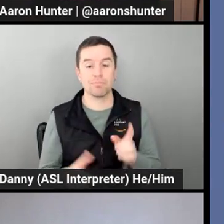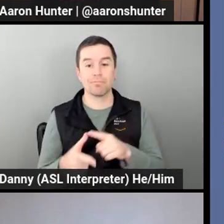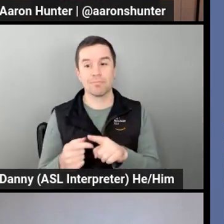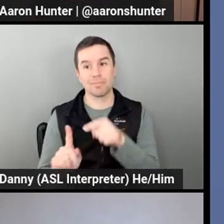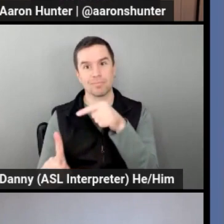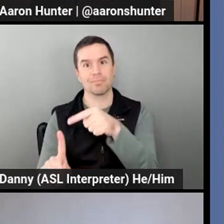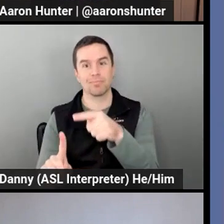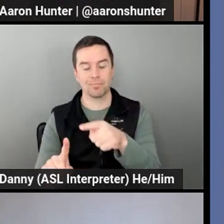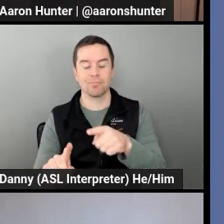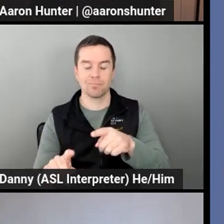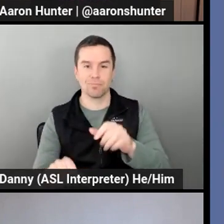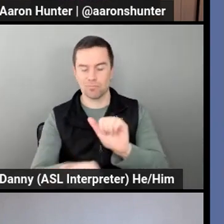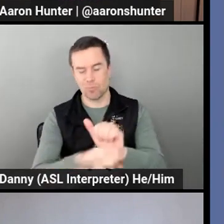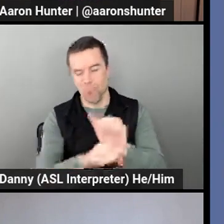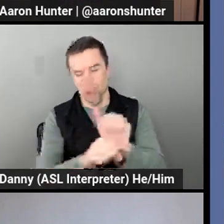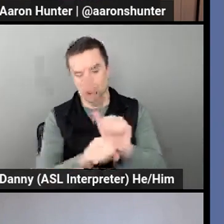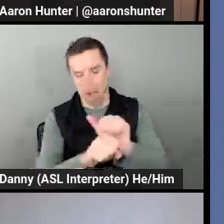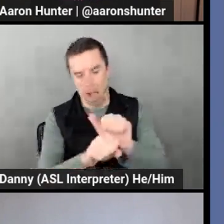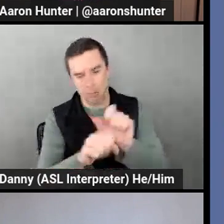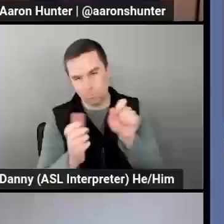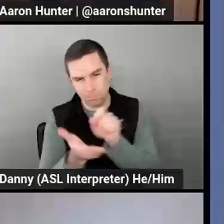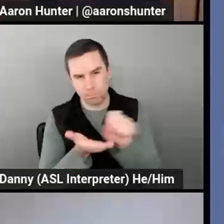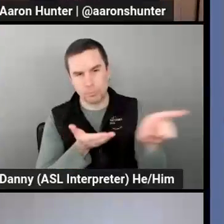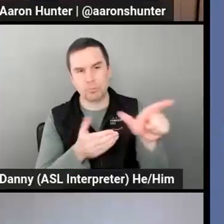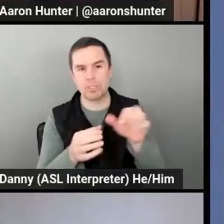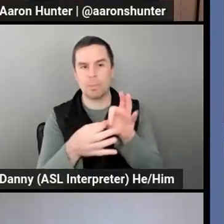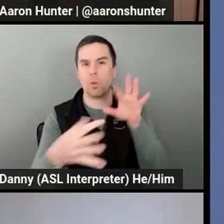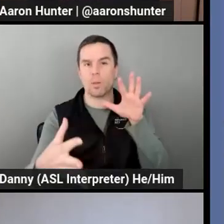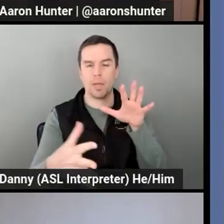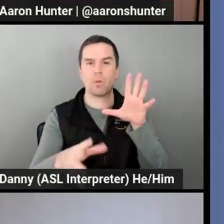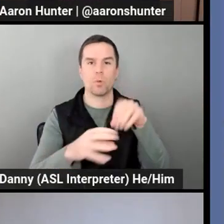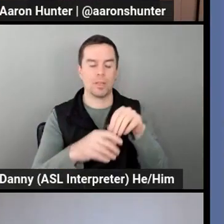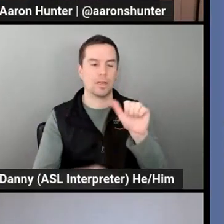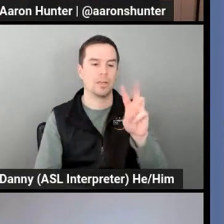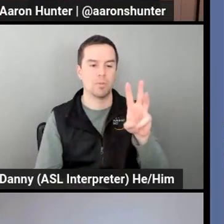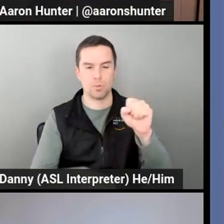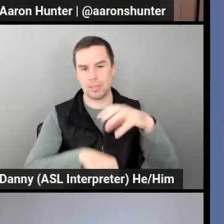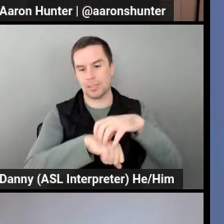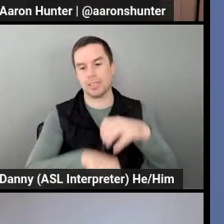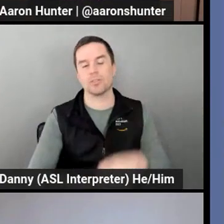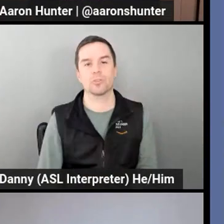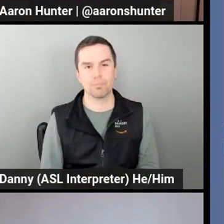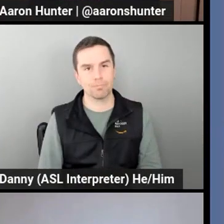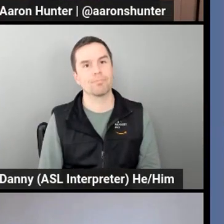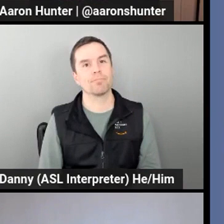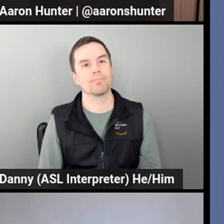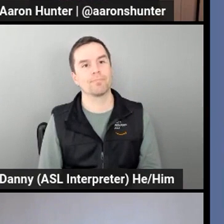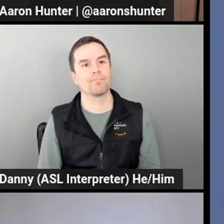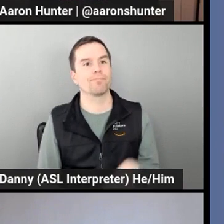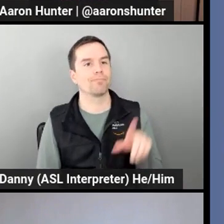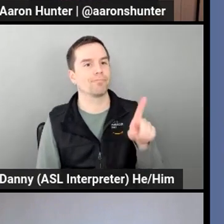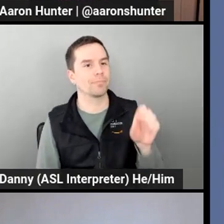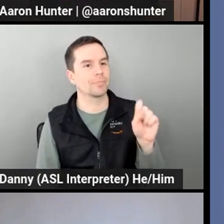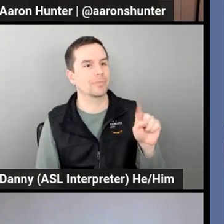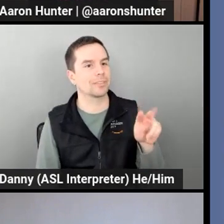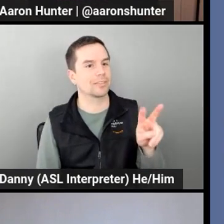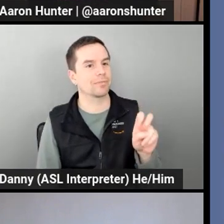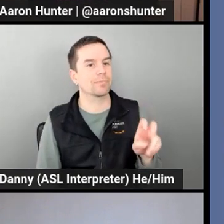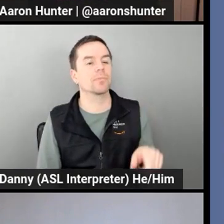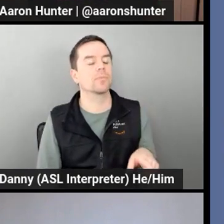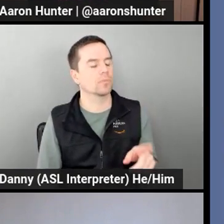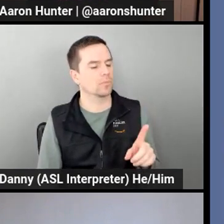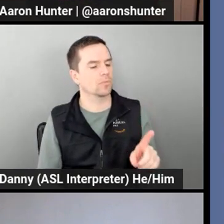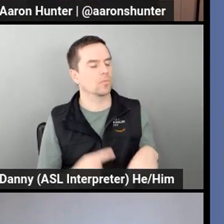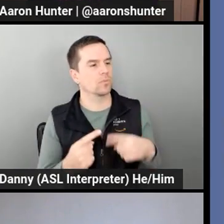on AWS containers. Can I go back to I'm going to ask you a question. I hope I'm not out of order here. I'm kind of curious. When it comes